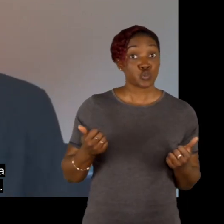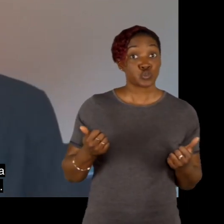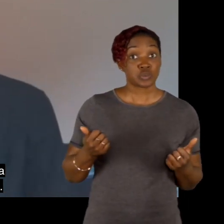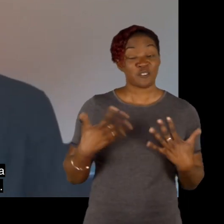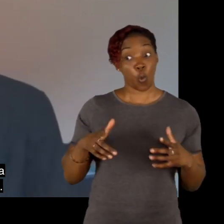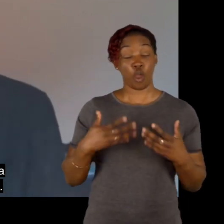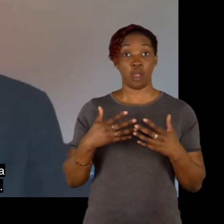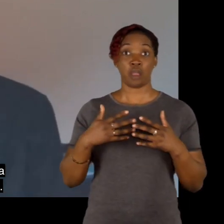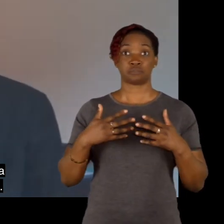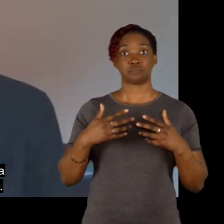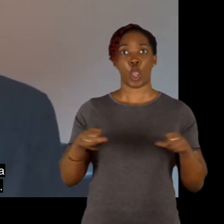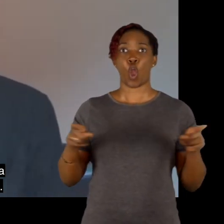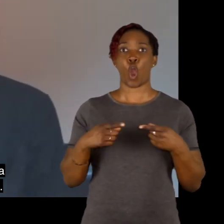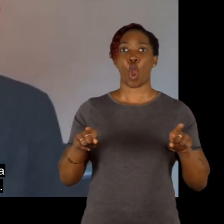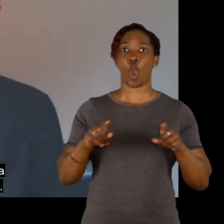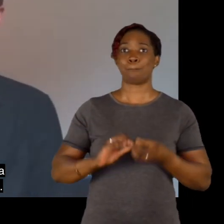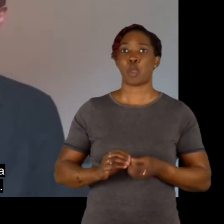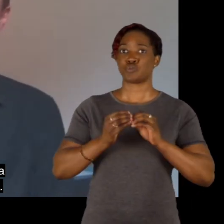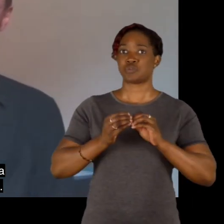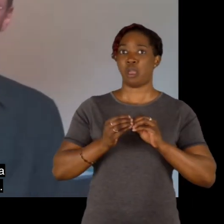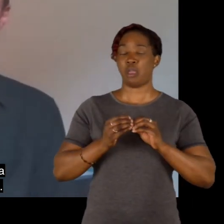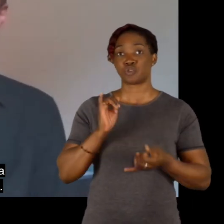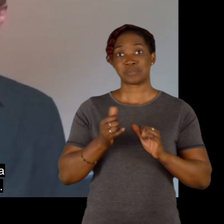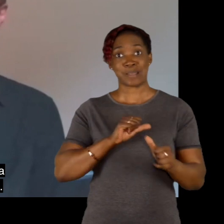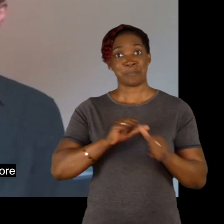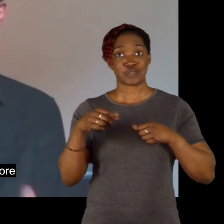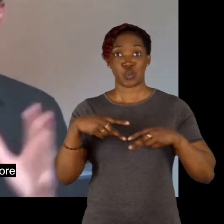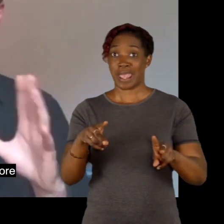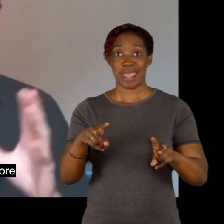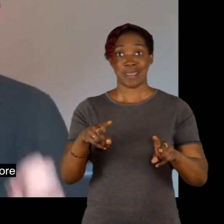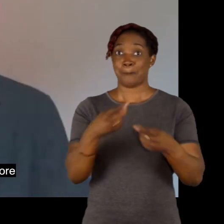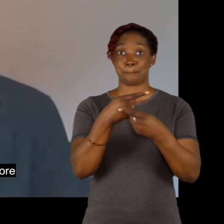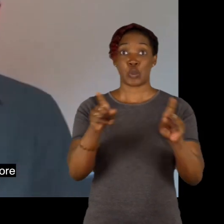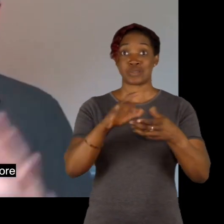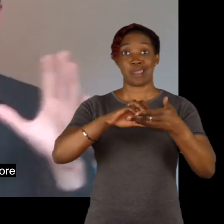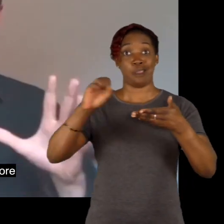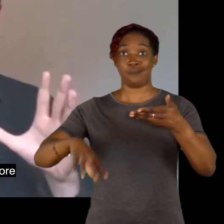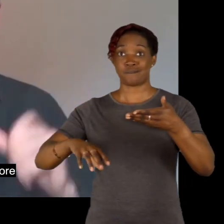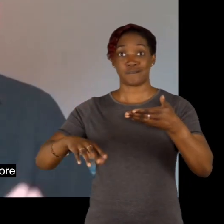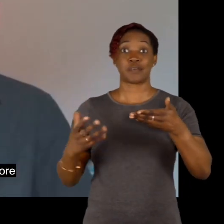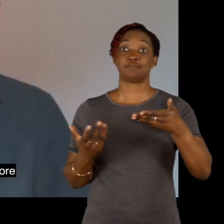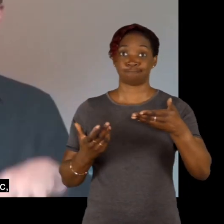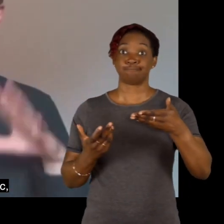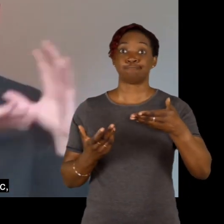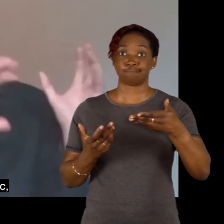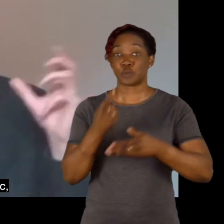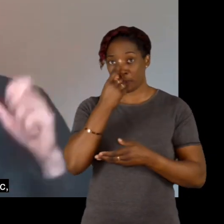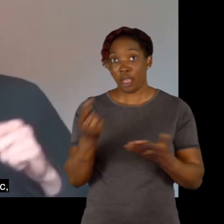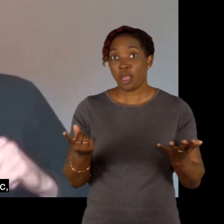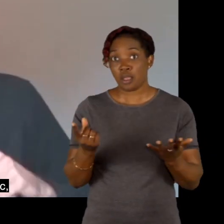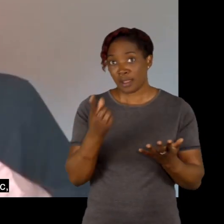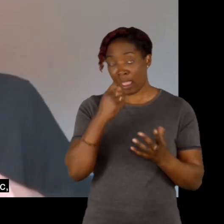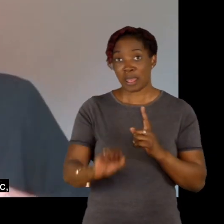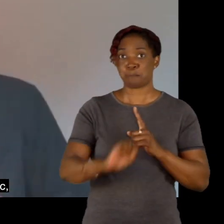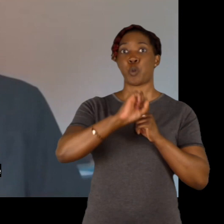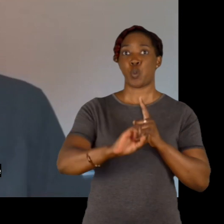scene. And it can be quite good as a composer to use it as a tool. Sometimes the best way to score a scene is no music at all, especially if you've had